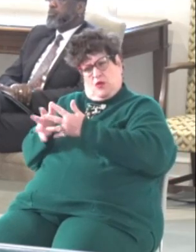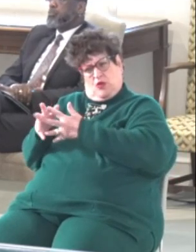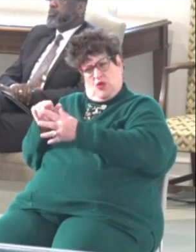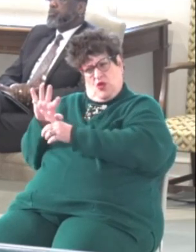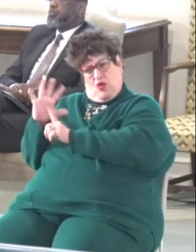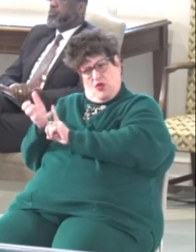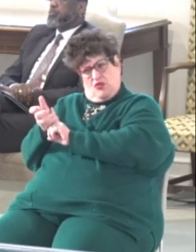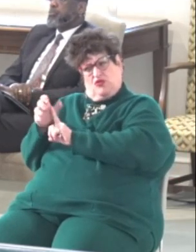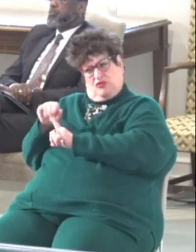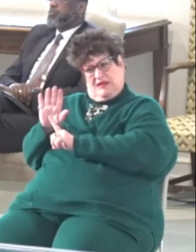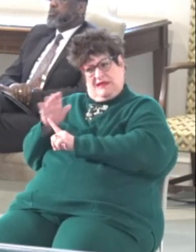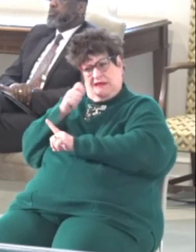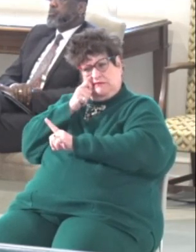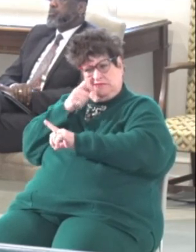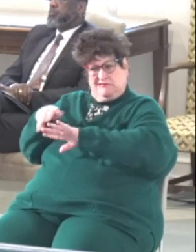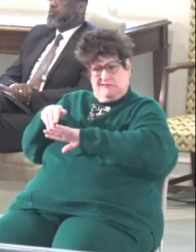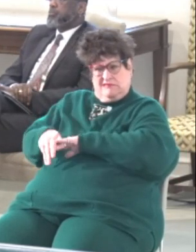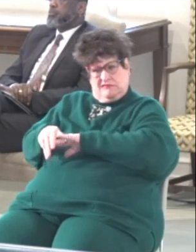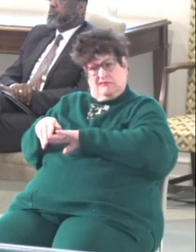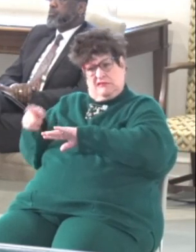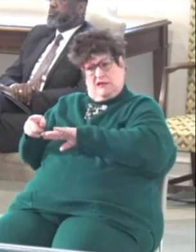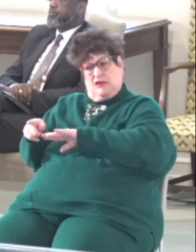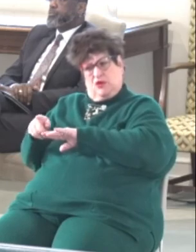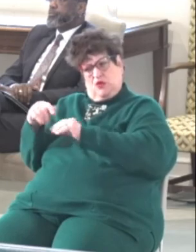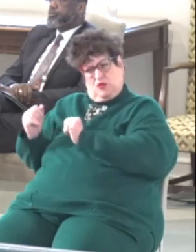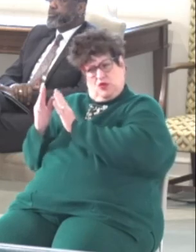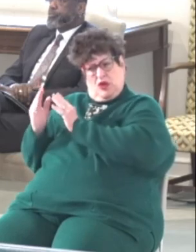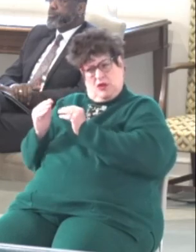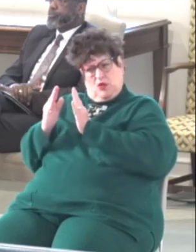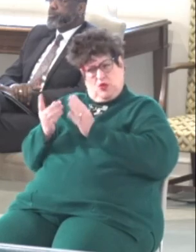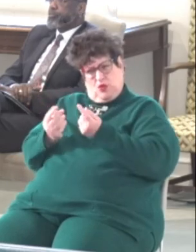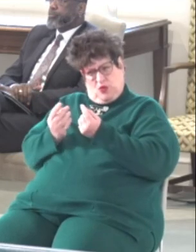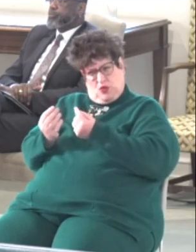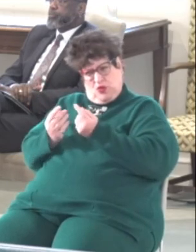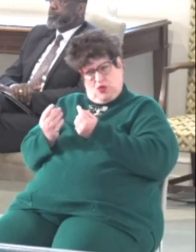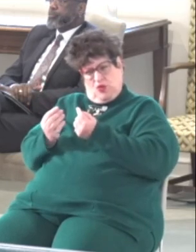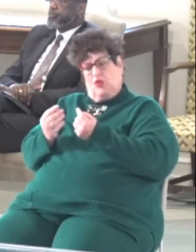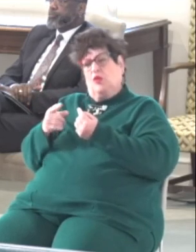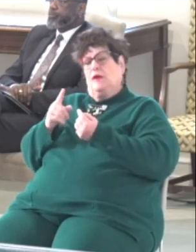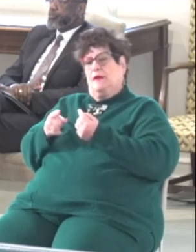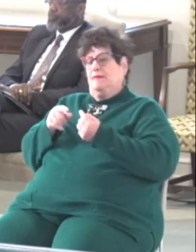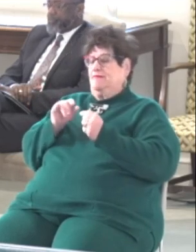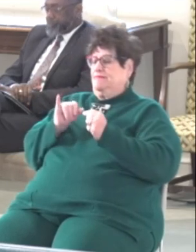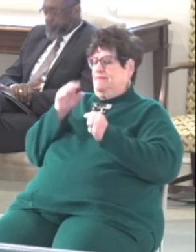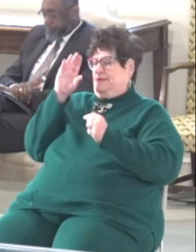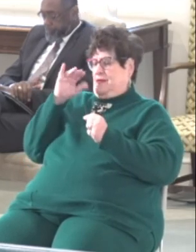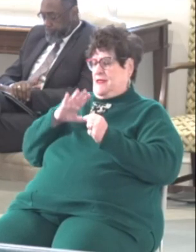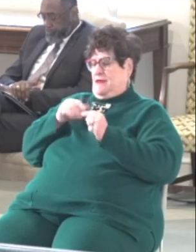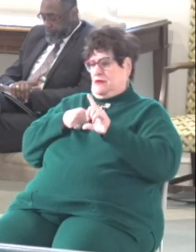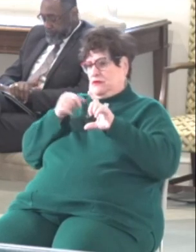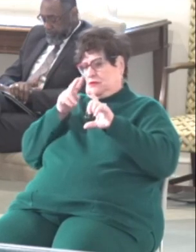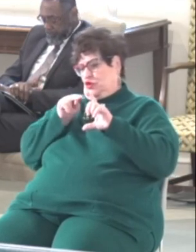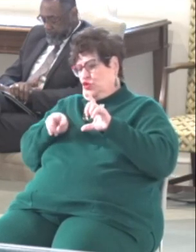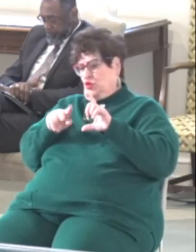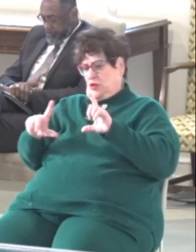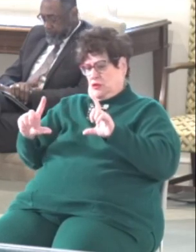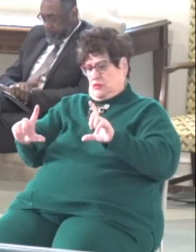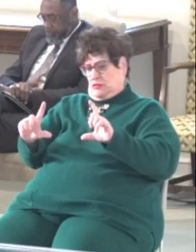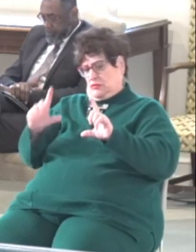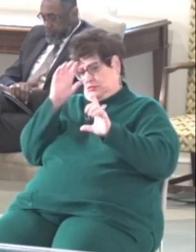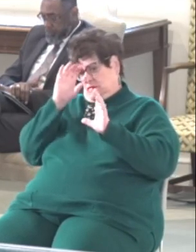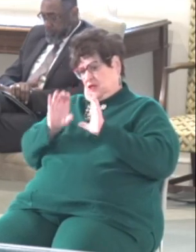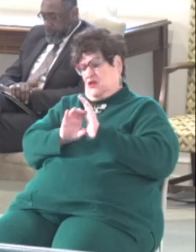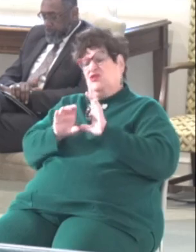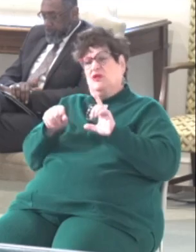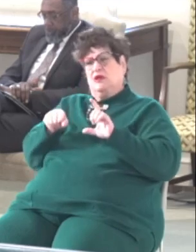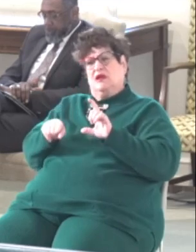indigenous practice. He is looking to them and knowing that they have, against greater